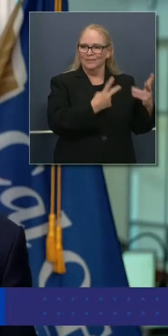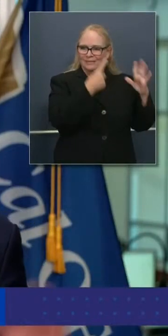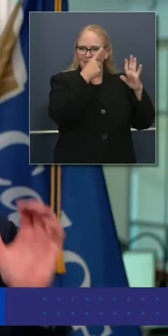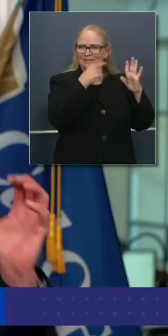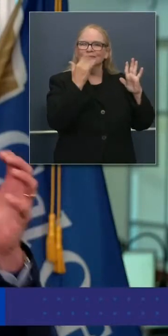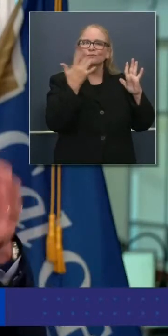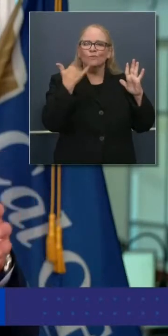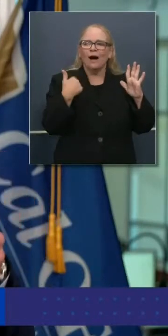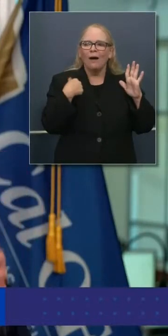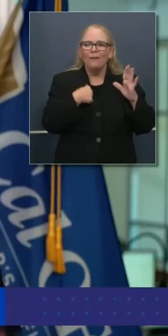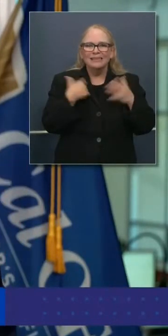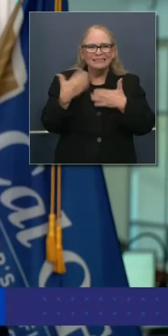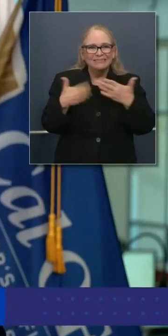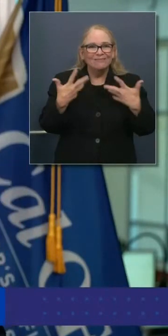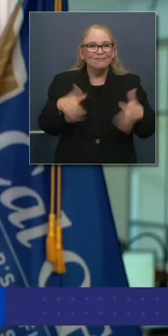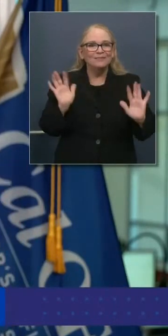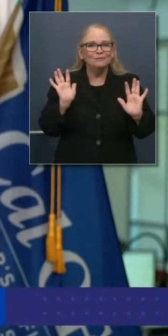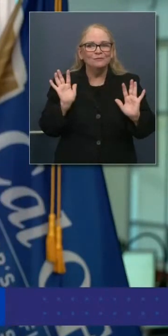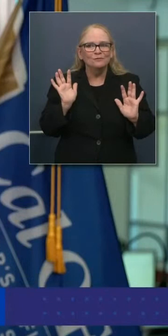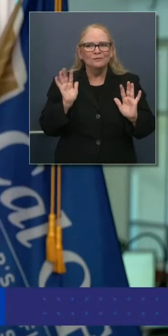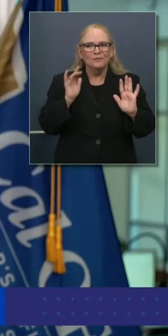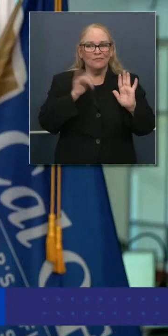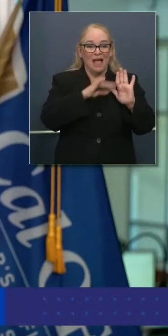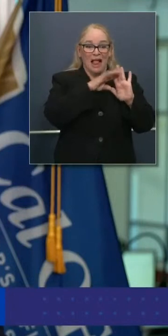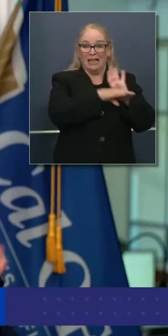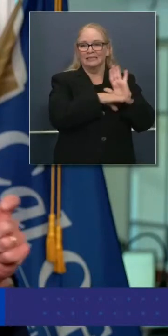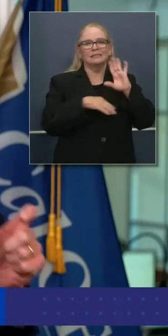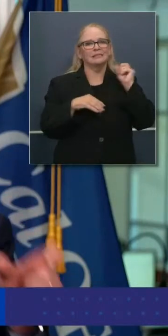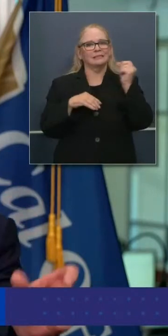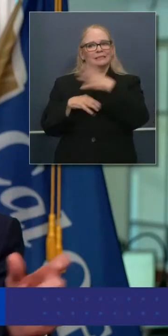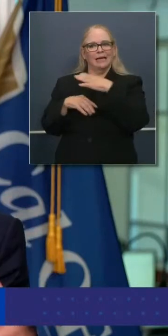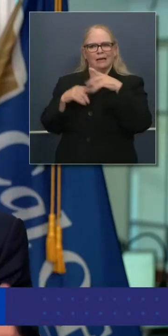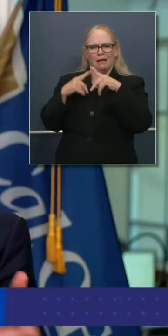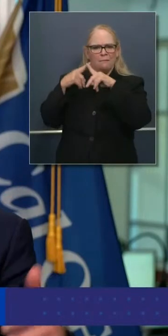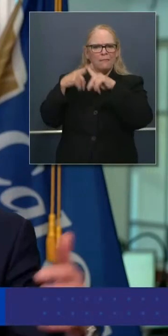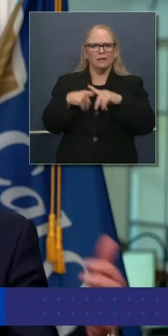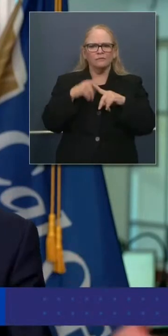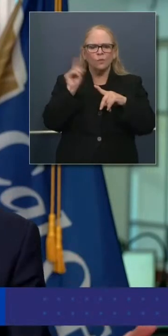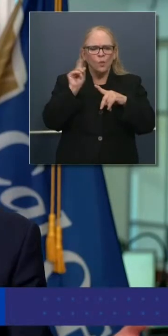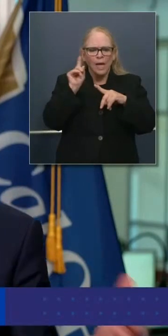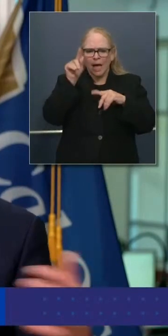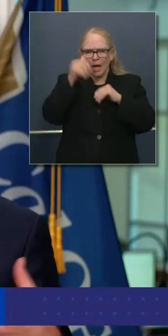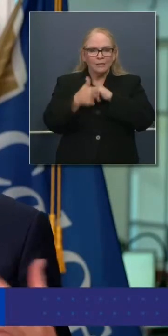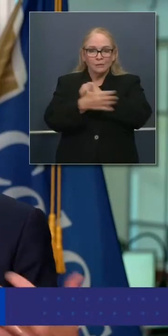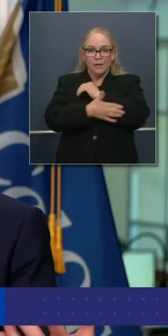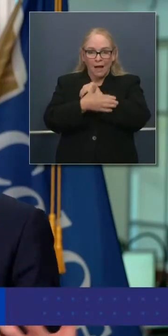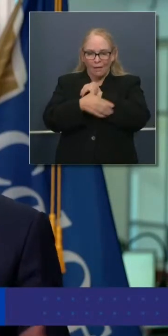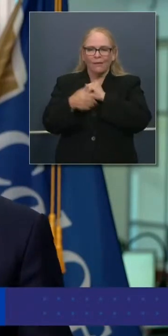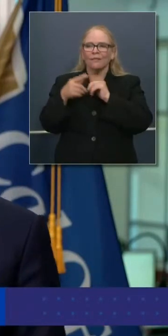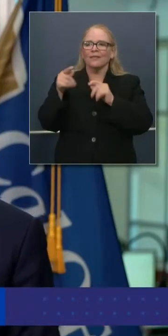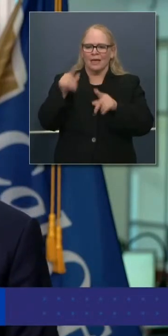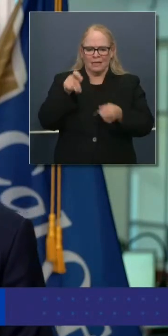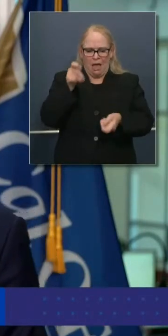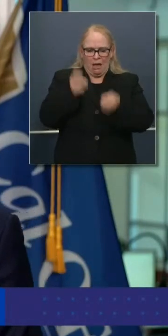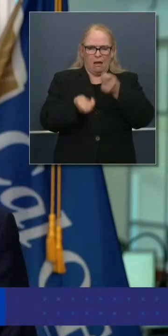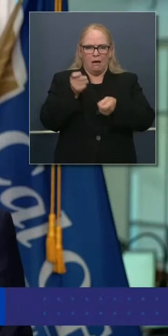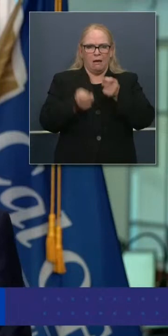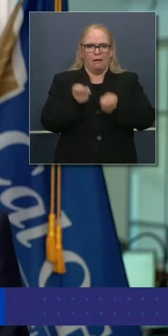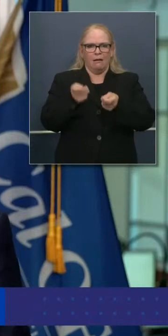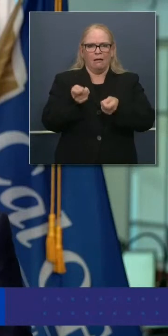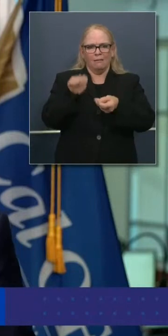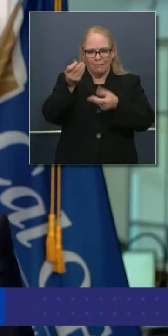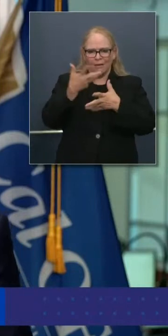county dates, not just throw out aggregate numbers, but for the purposes in particular of understanding at the county